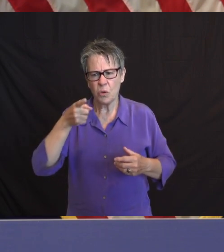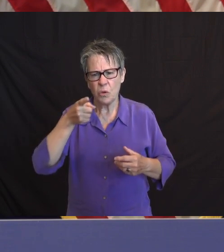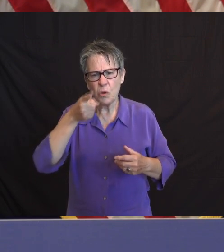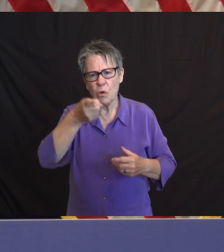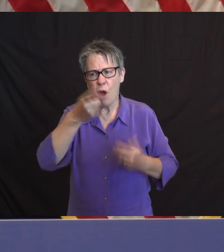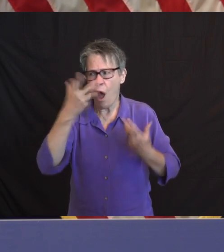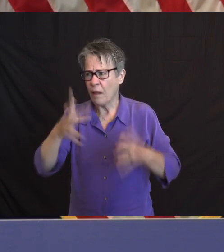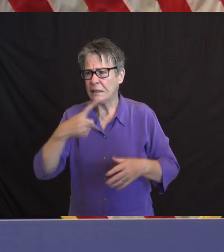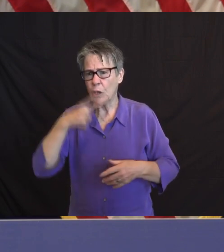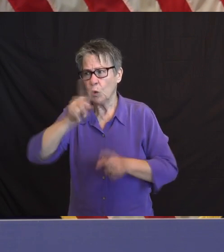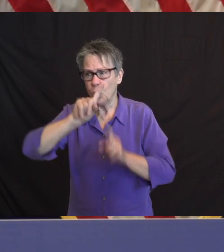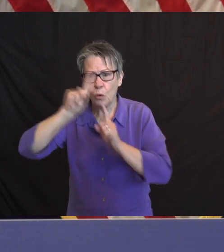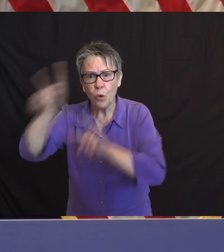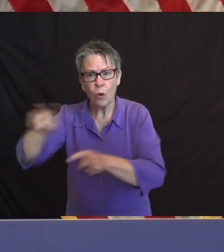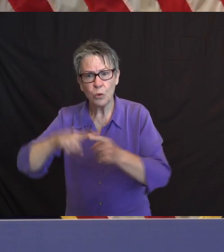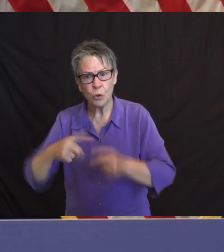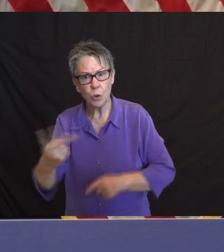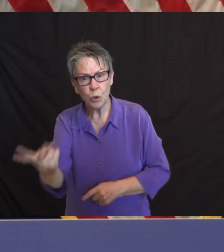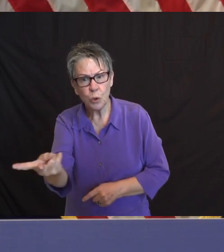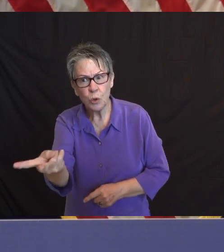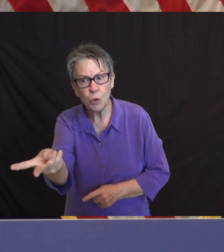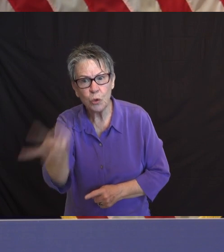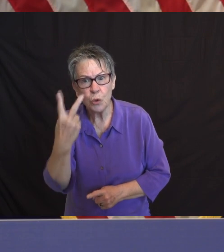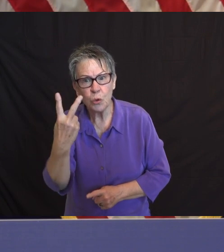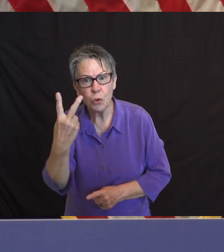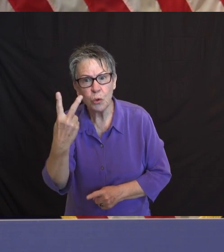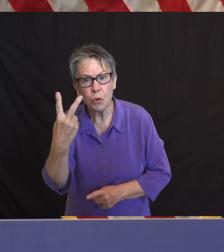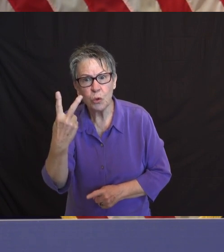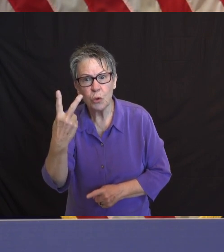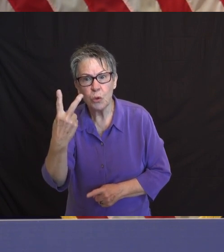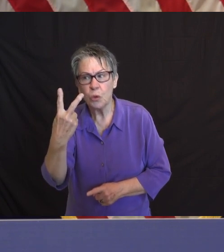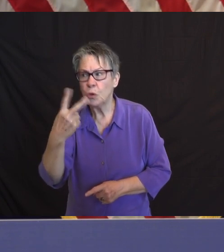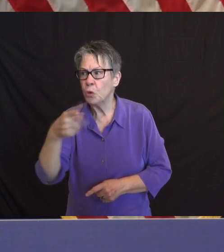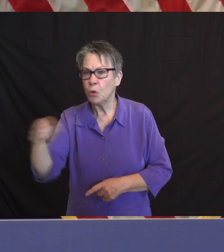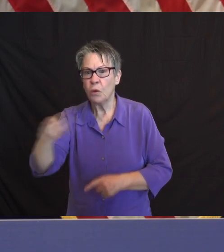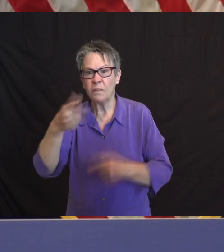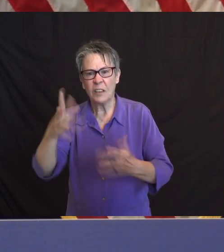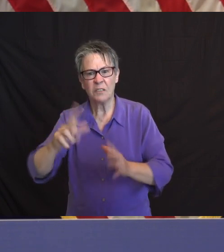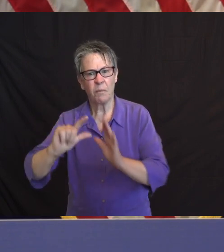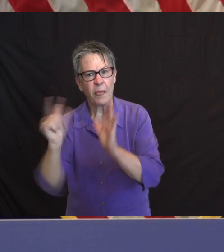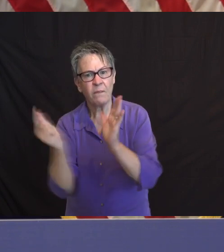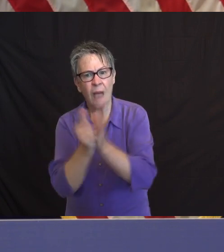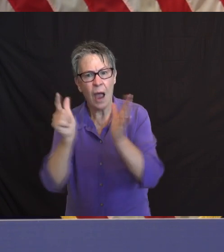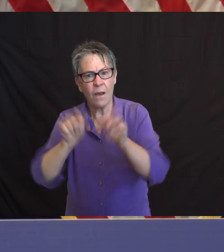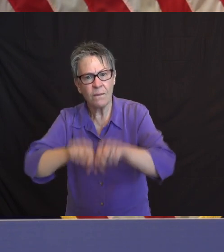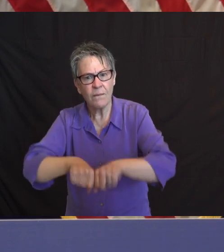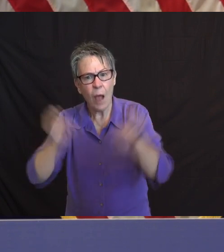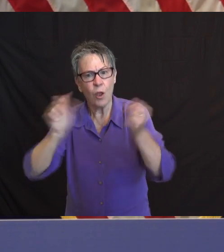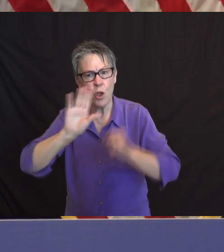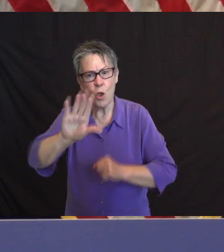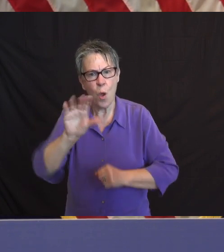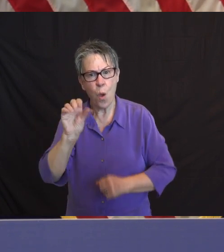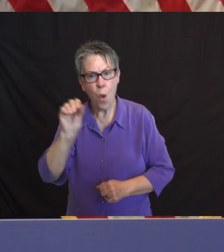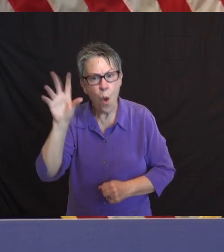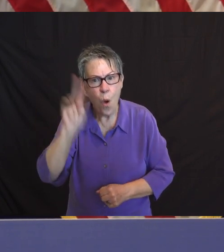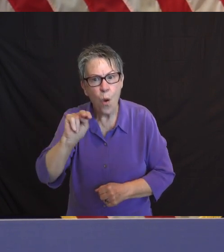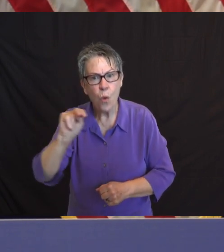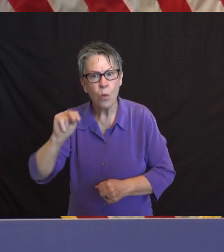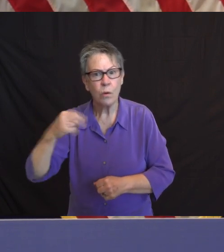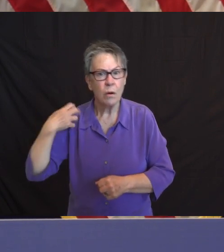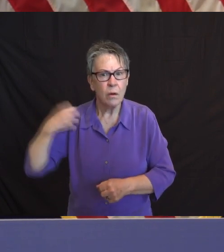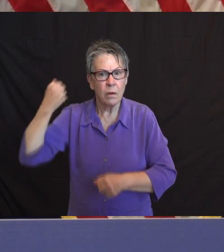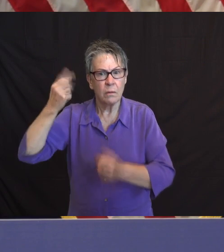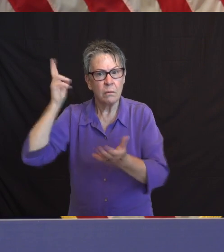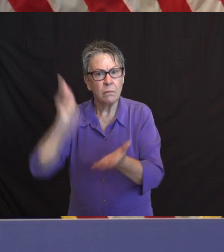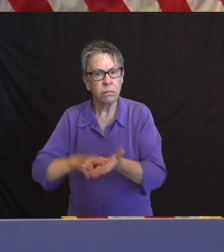weekend, so you're violating your own executive order. Doesn't this seem hypocritical when you're asking the entire state to follow everything else that